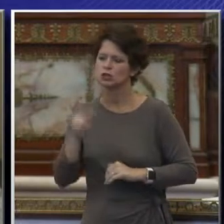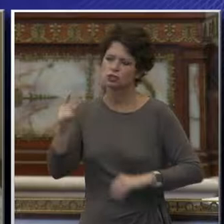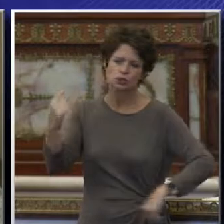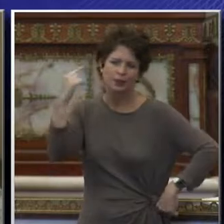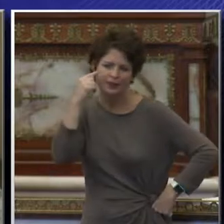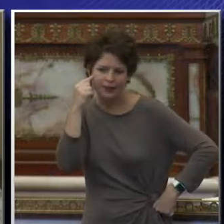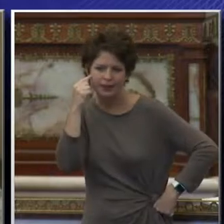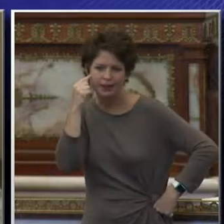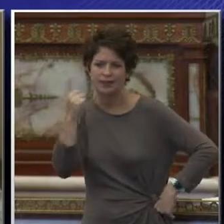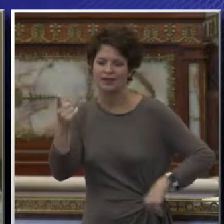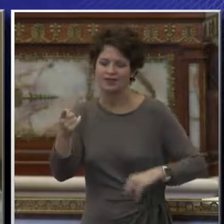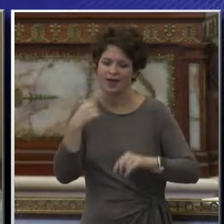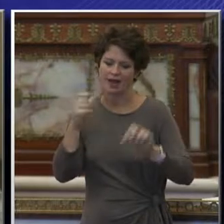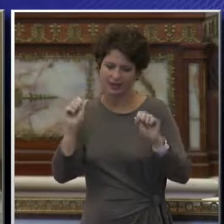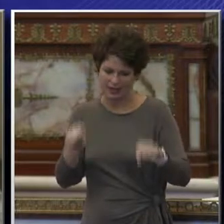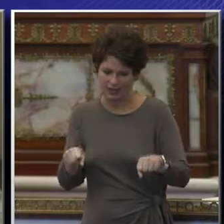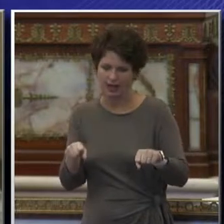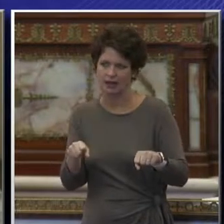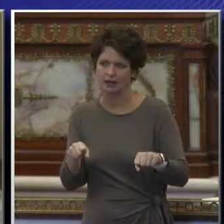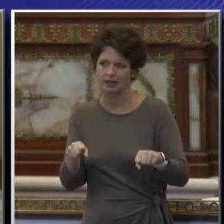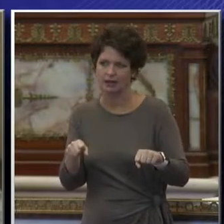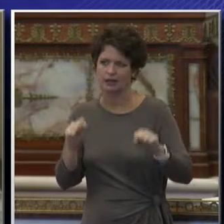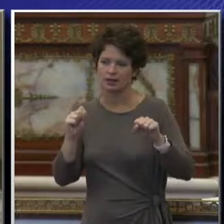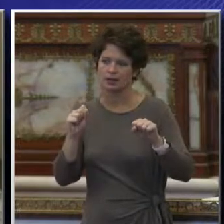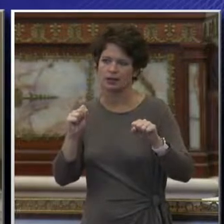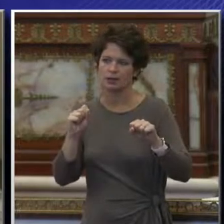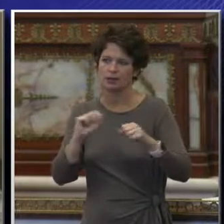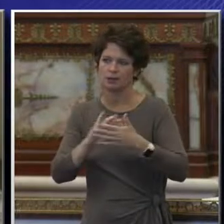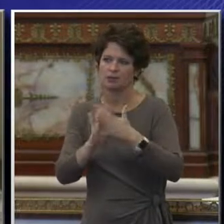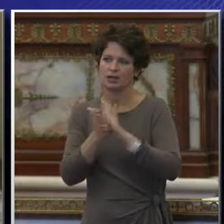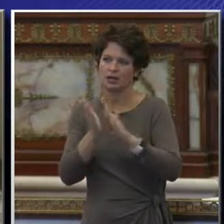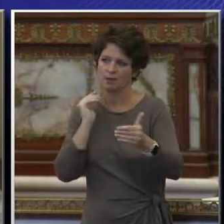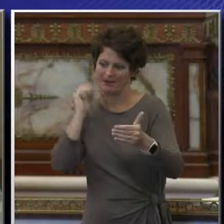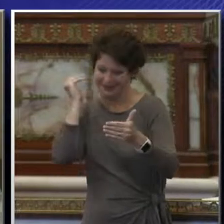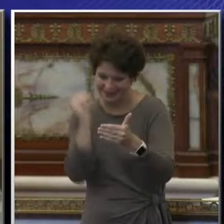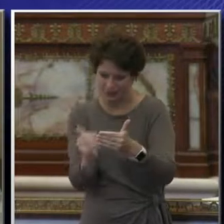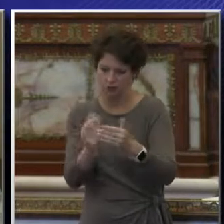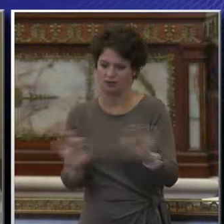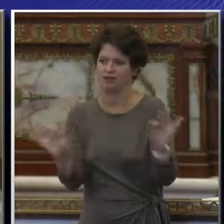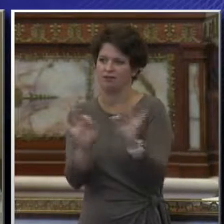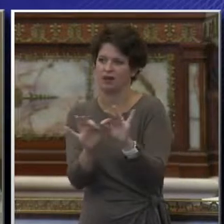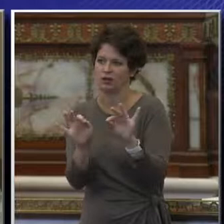think it has the potential of being close to the value of the Navy Yard?